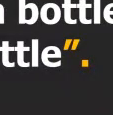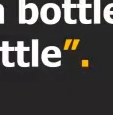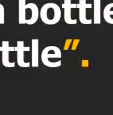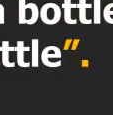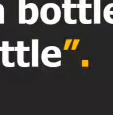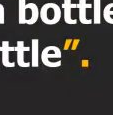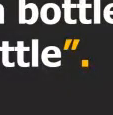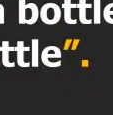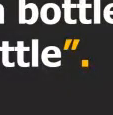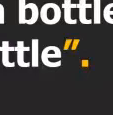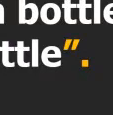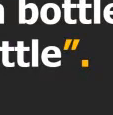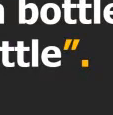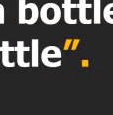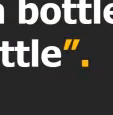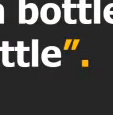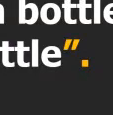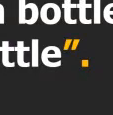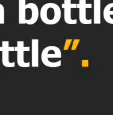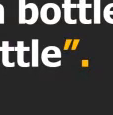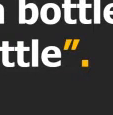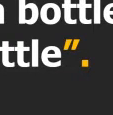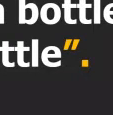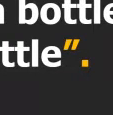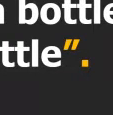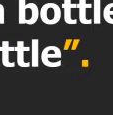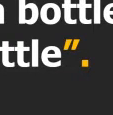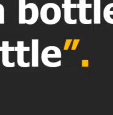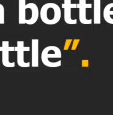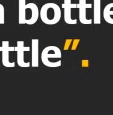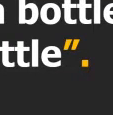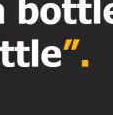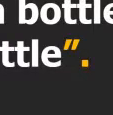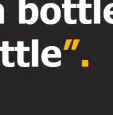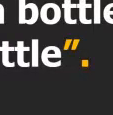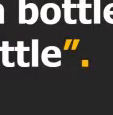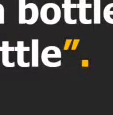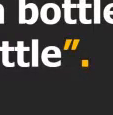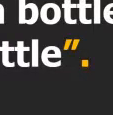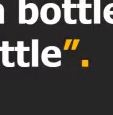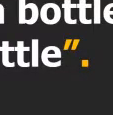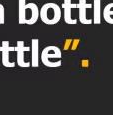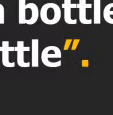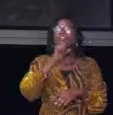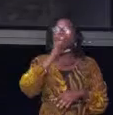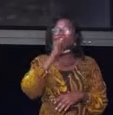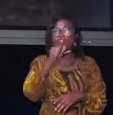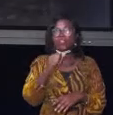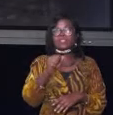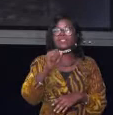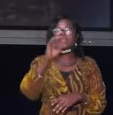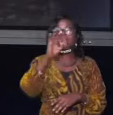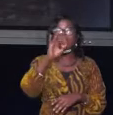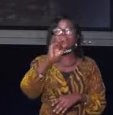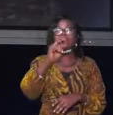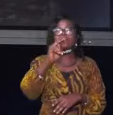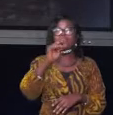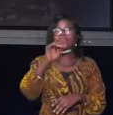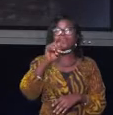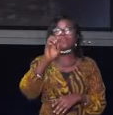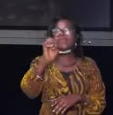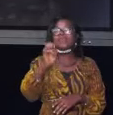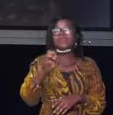auxiliary verb. For this reason, they are referred to as the infinite